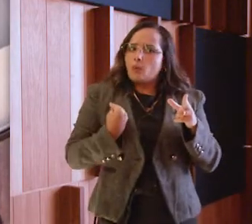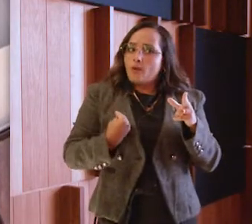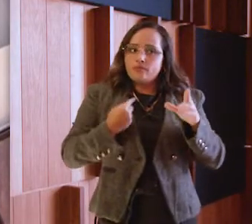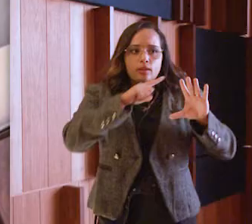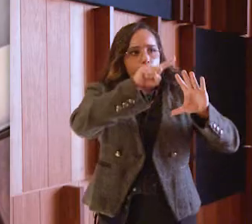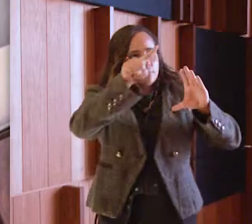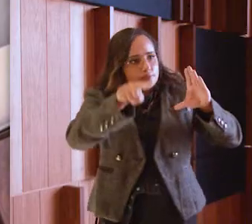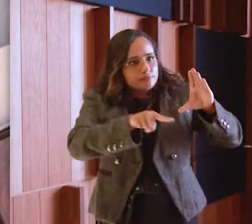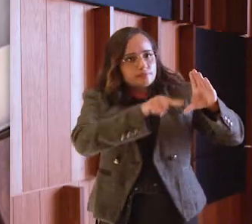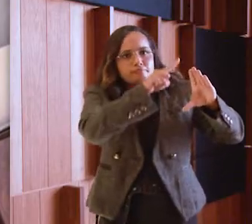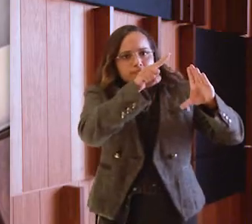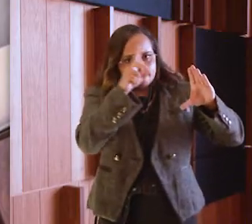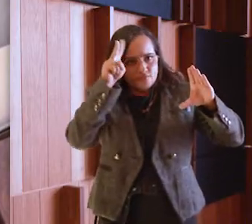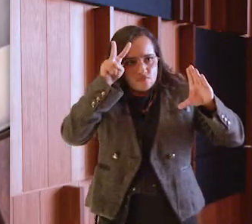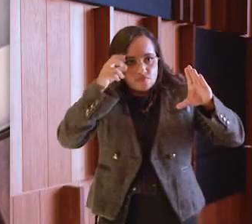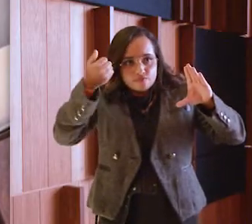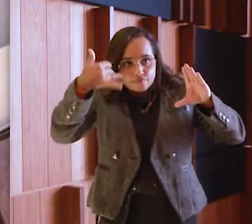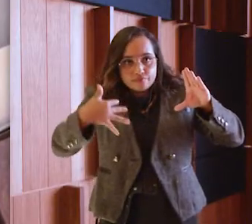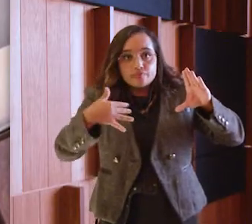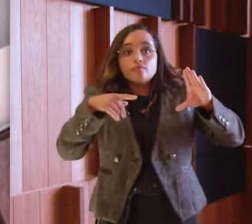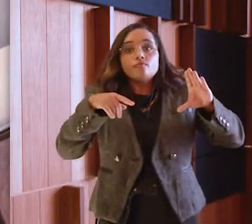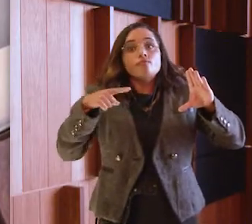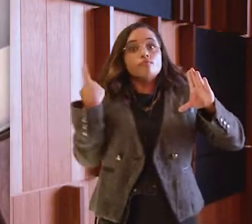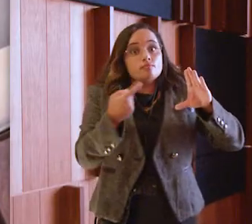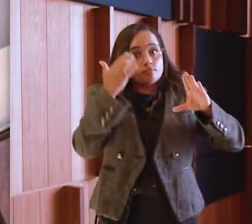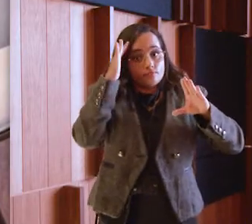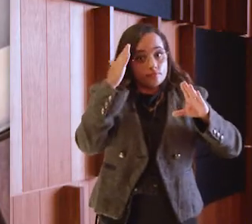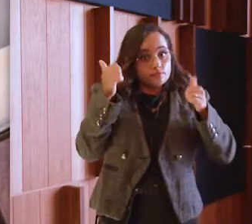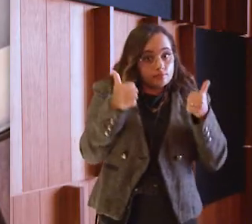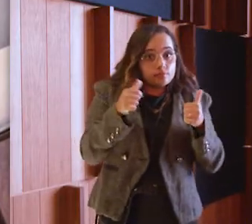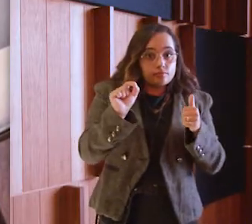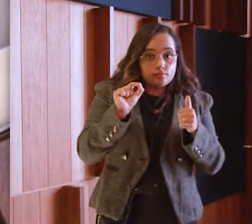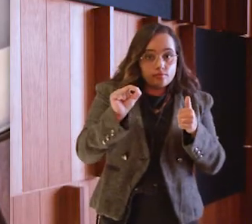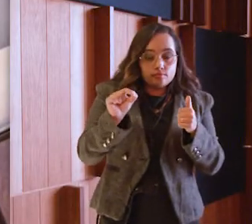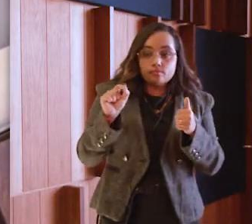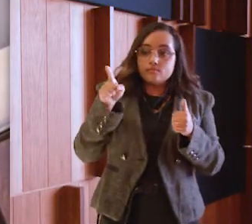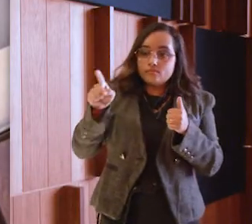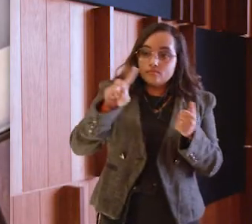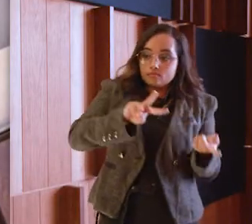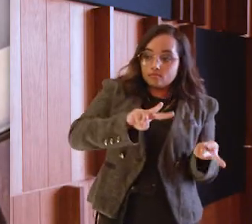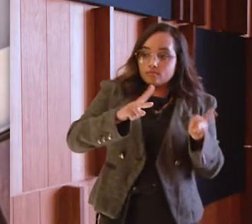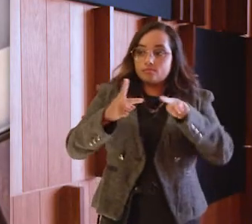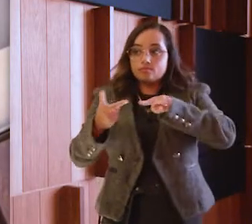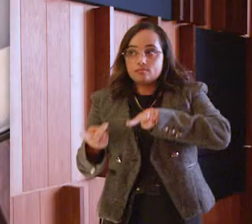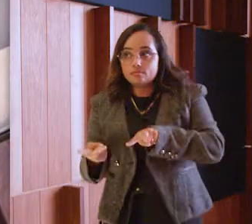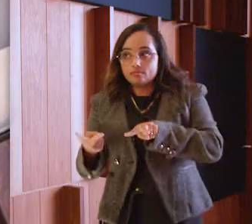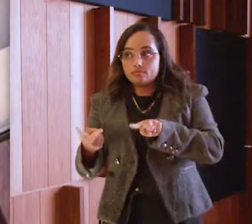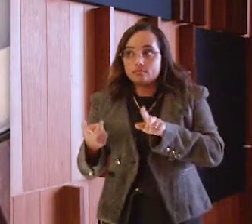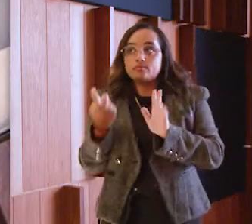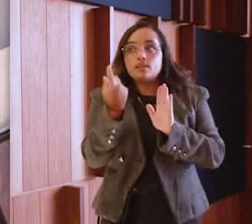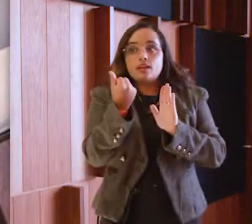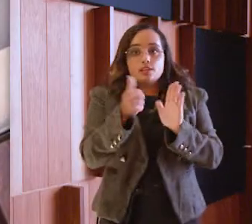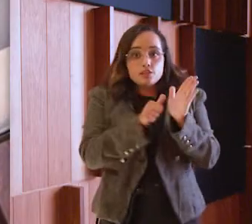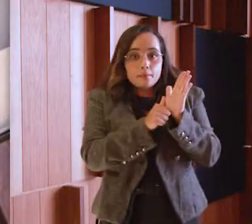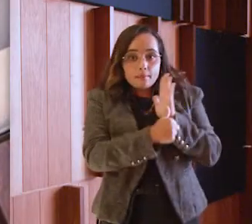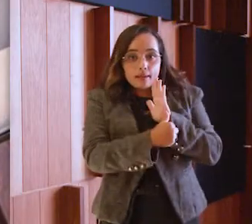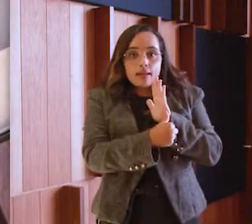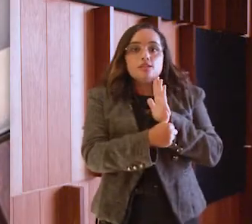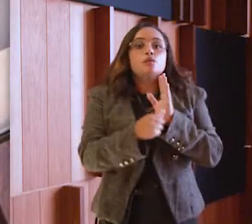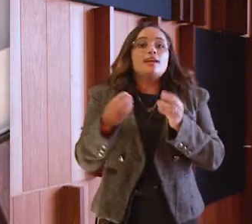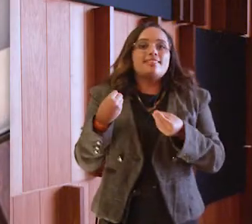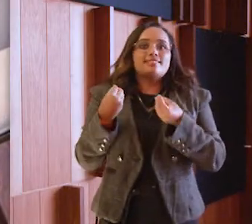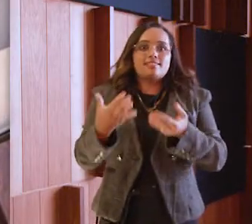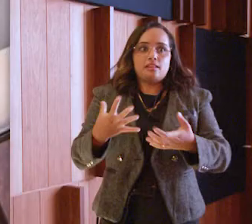understanding, and transfer pricing is uniquely based on facts. It's the most intensely factual intensive area